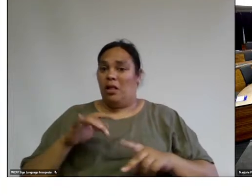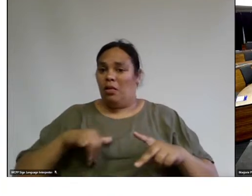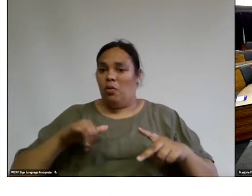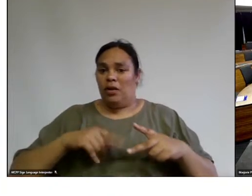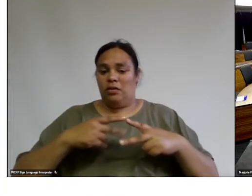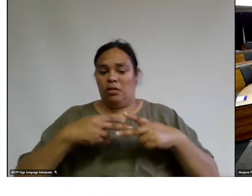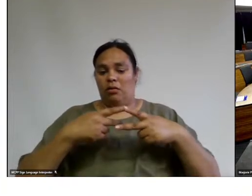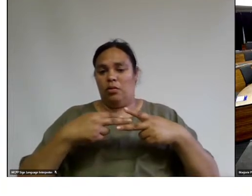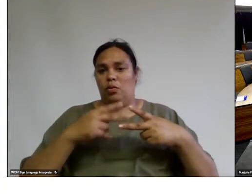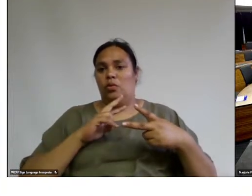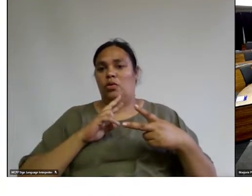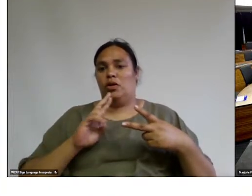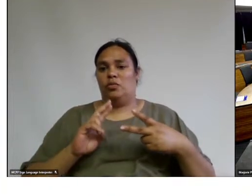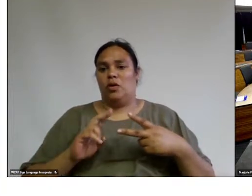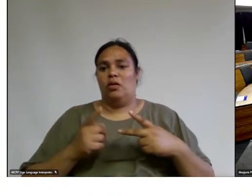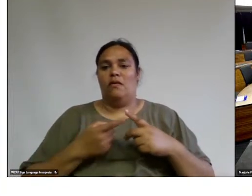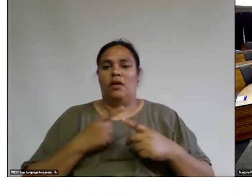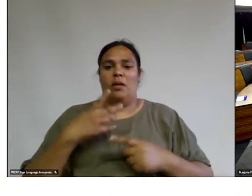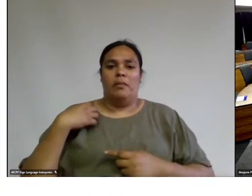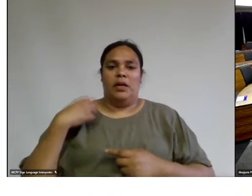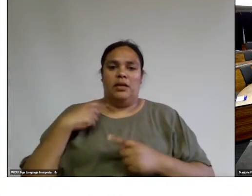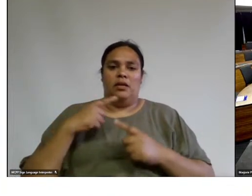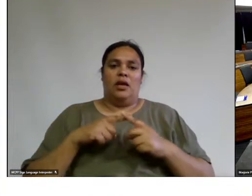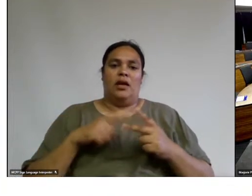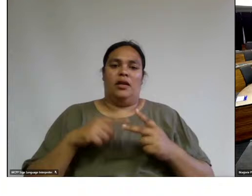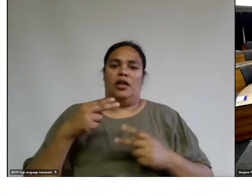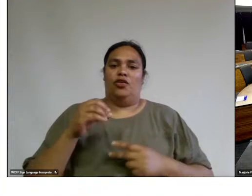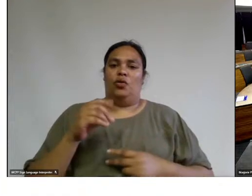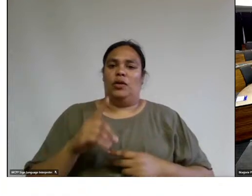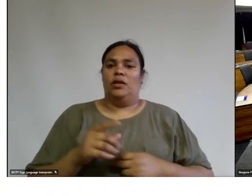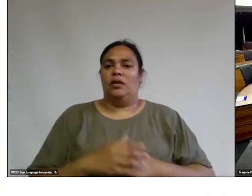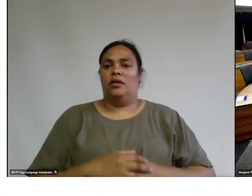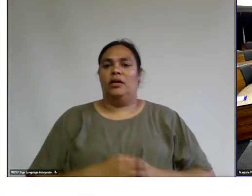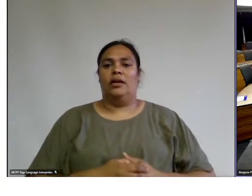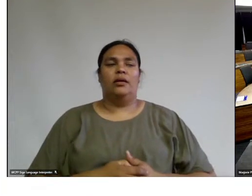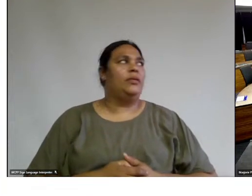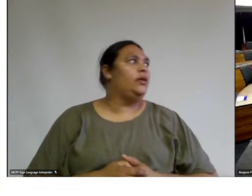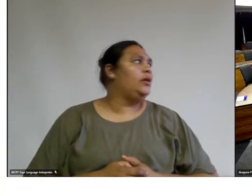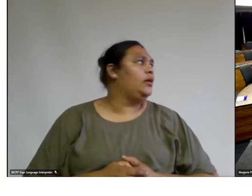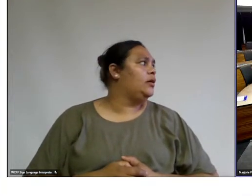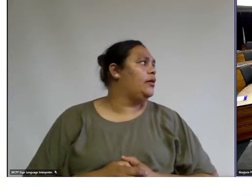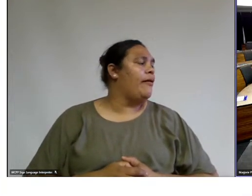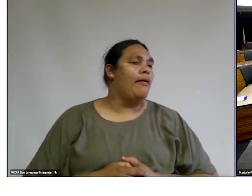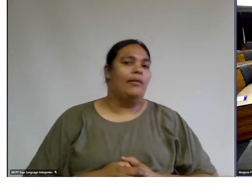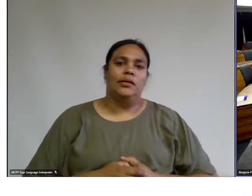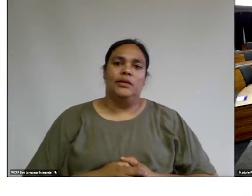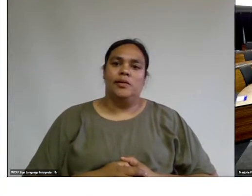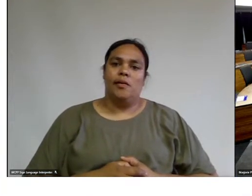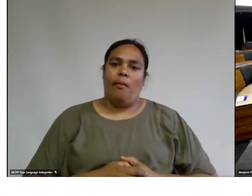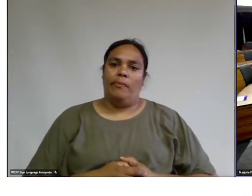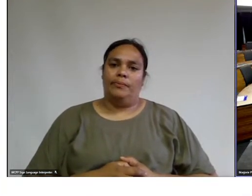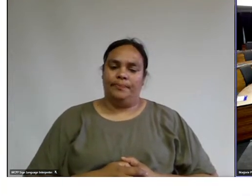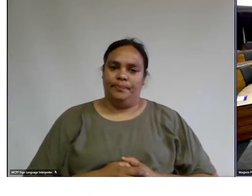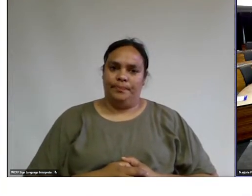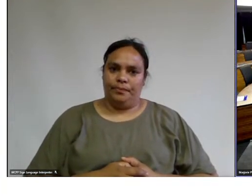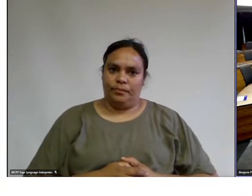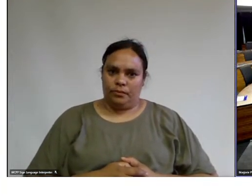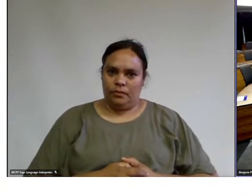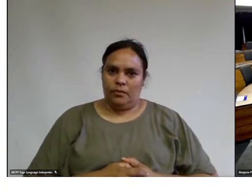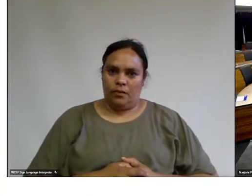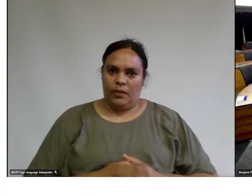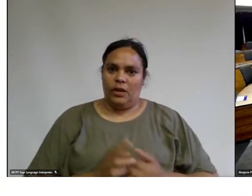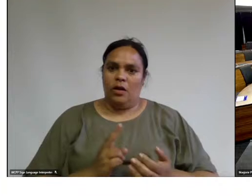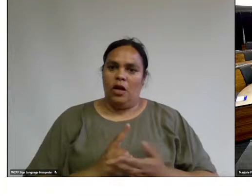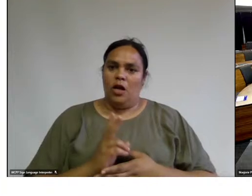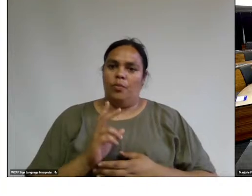that response from the Minister and the HOD. Thank you very much, Honorable Nkondlo. Just